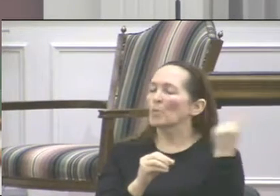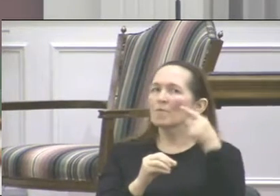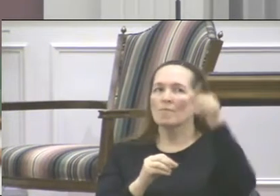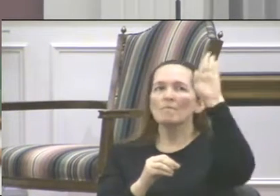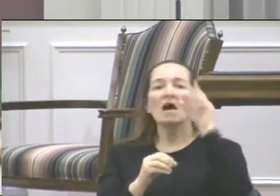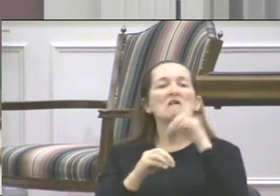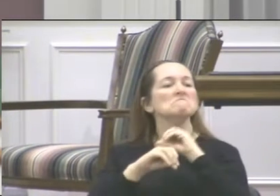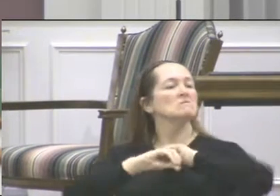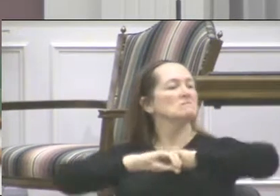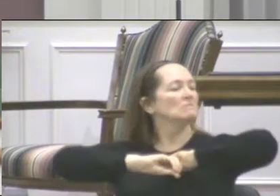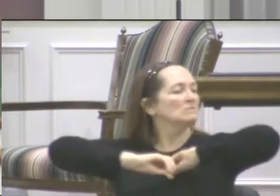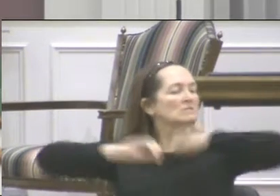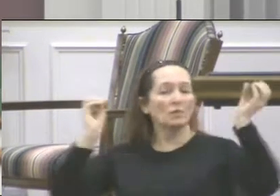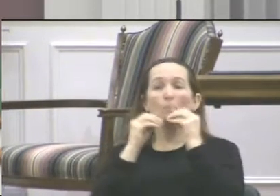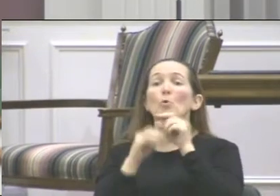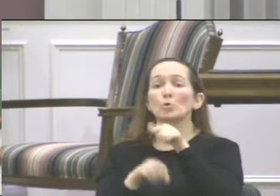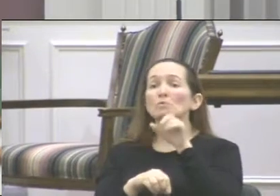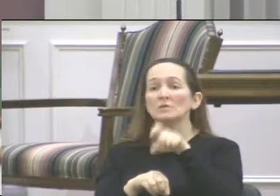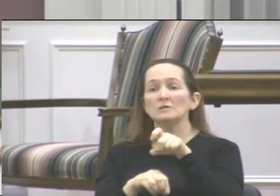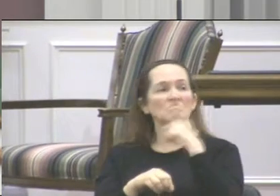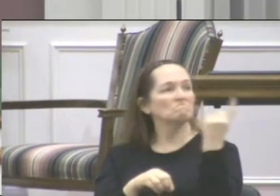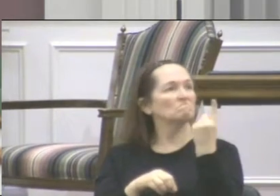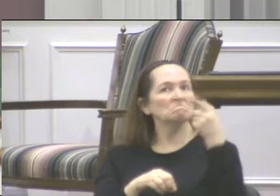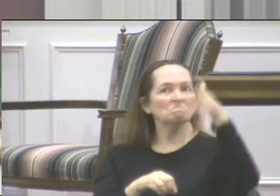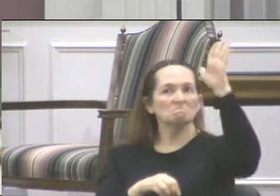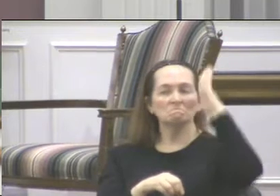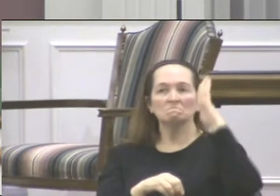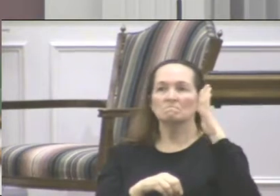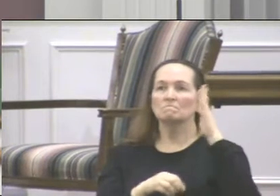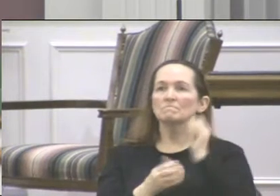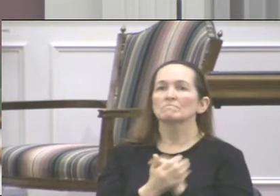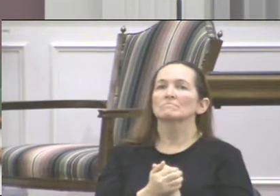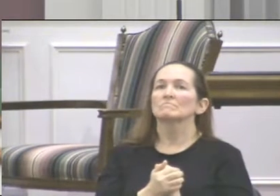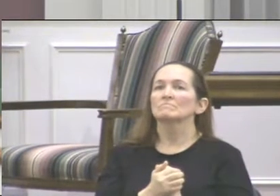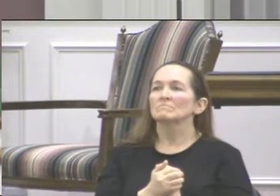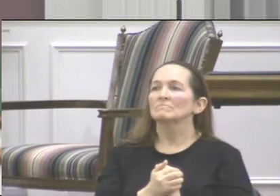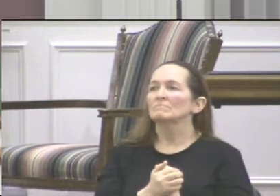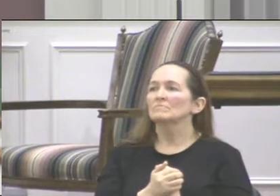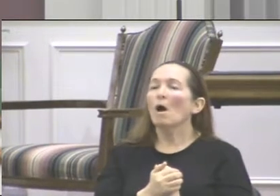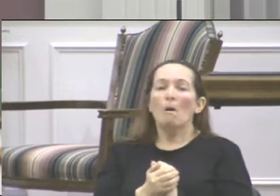There is nothing more you need. God.